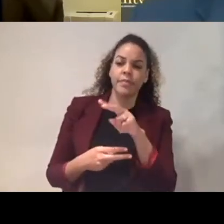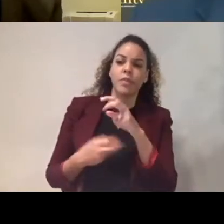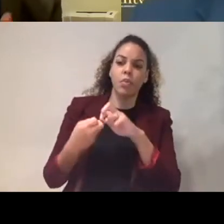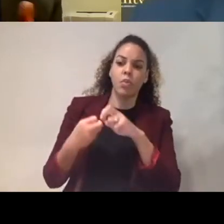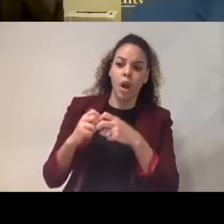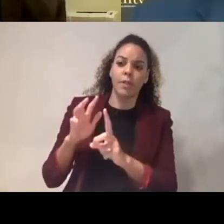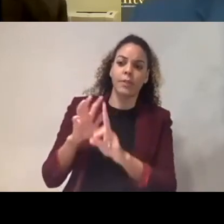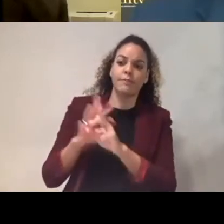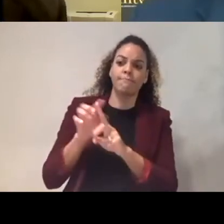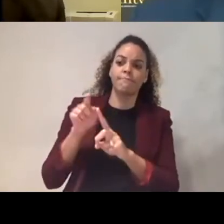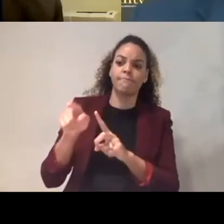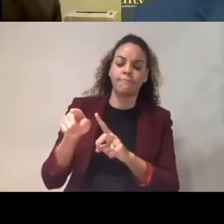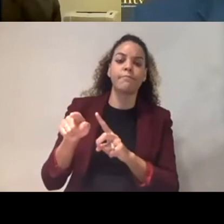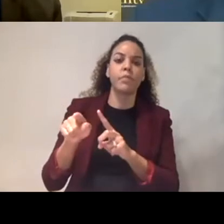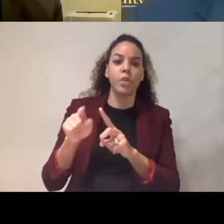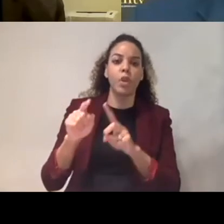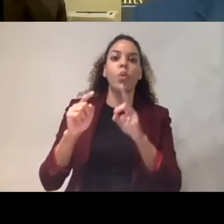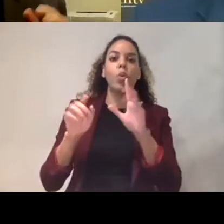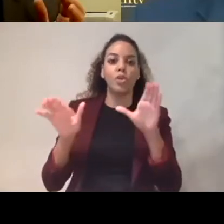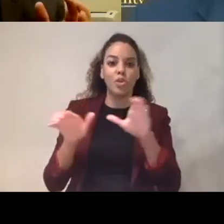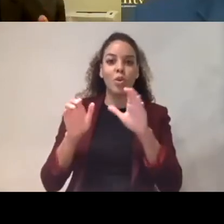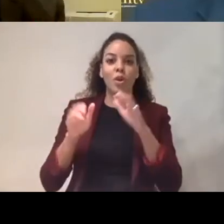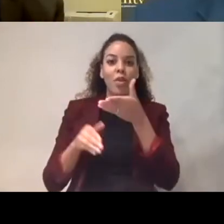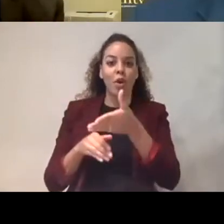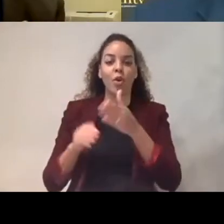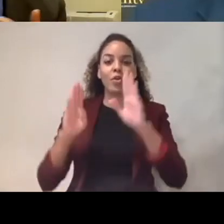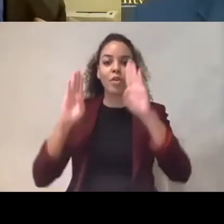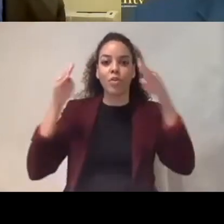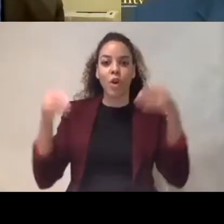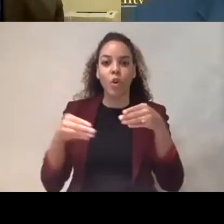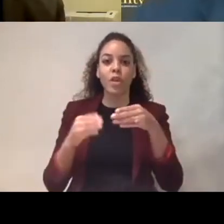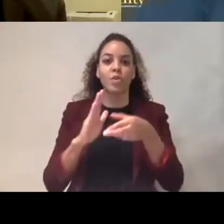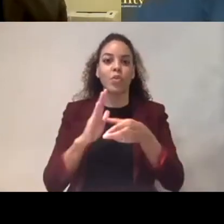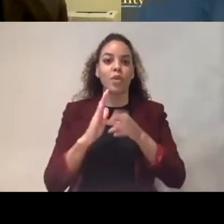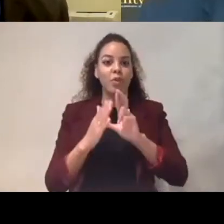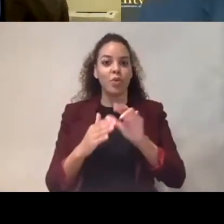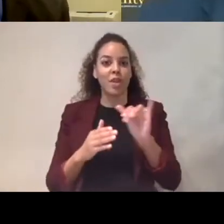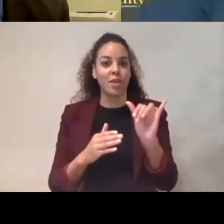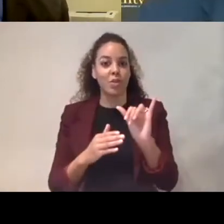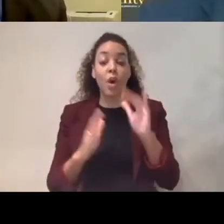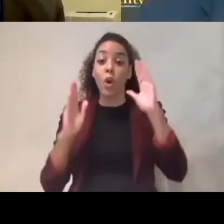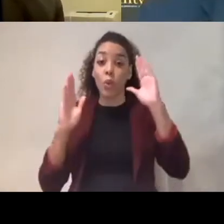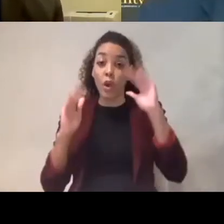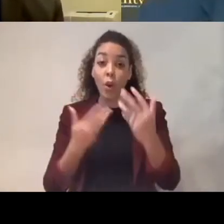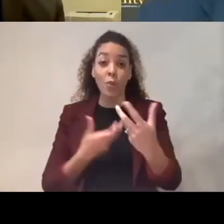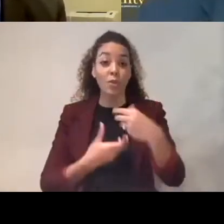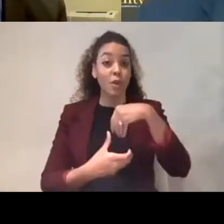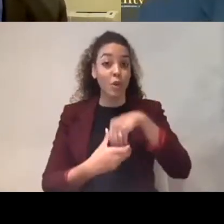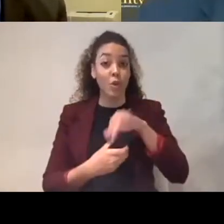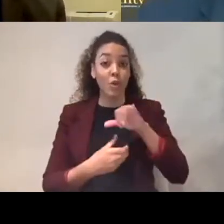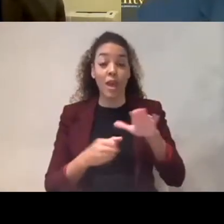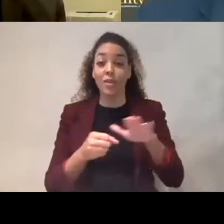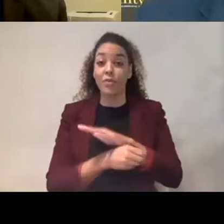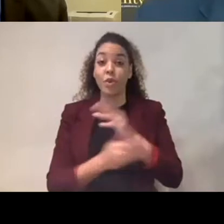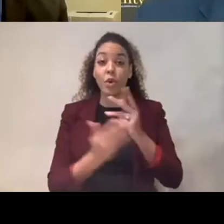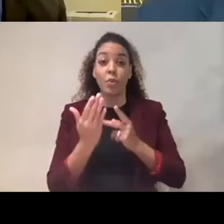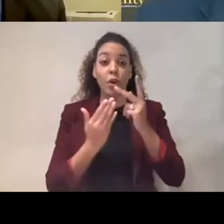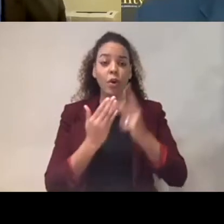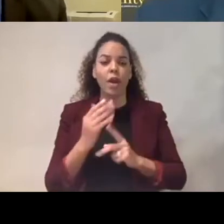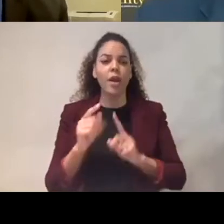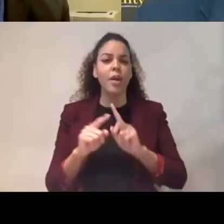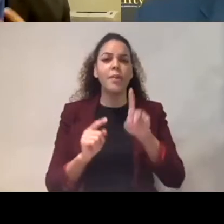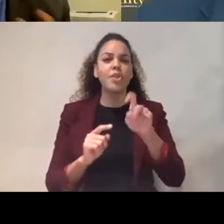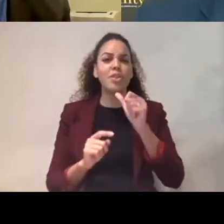to do it in those focus reviews as well. And we're hoping to incorporate this into our entire program. But you shouldn't just do it